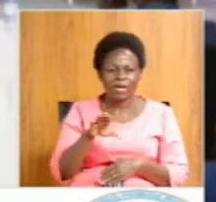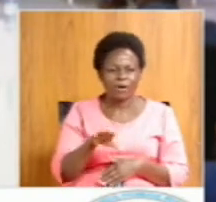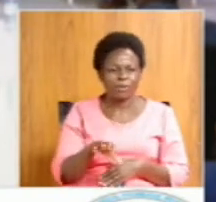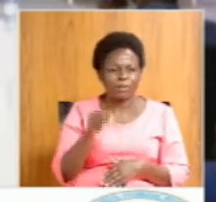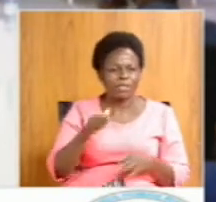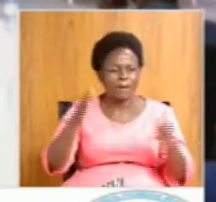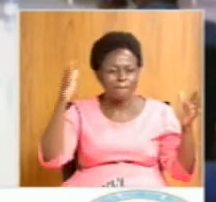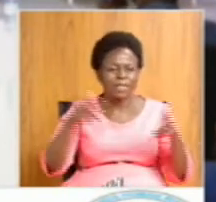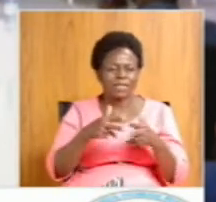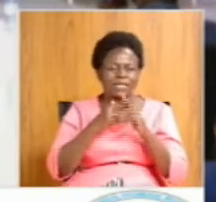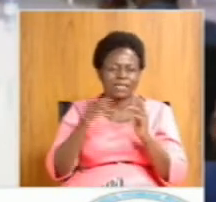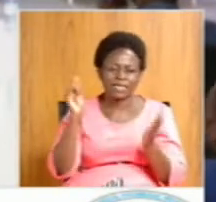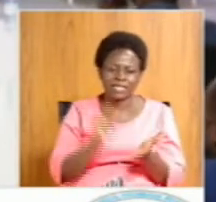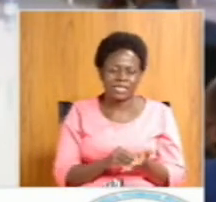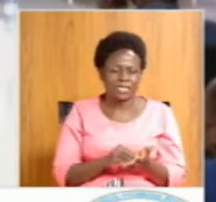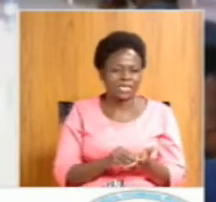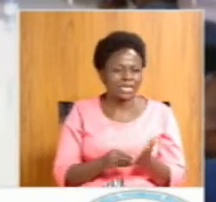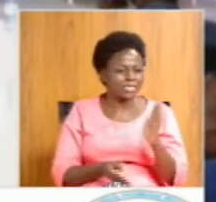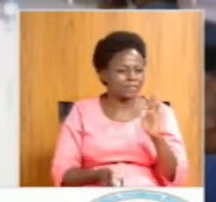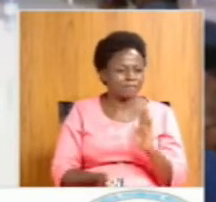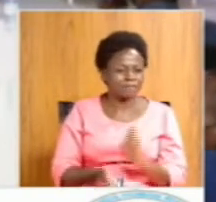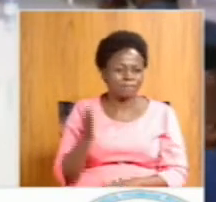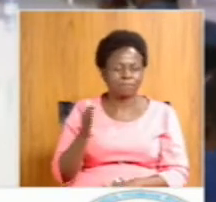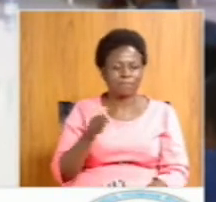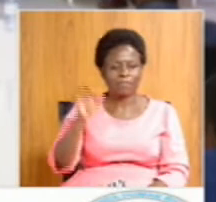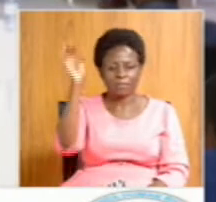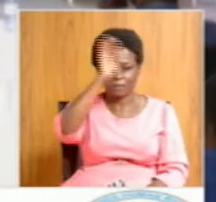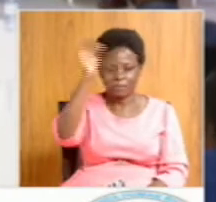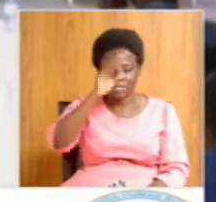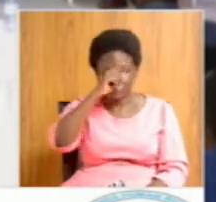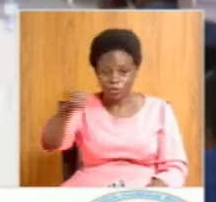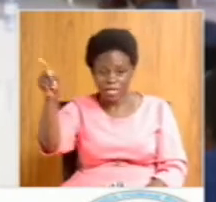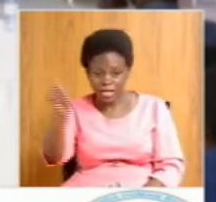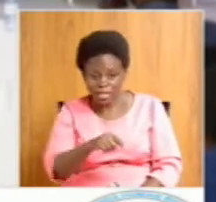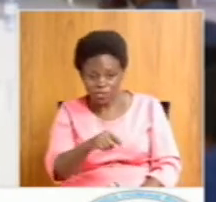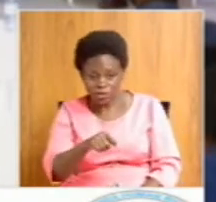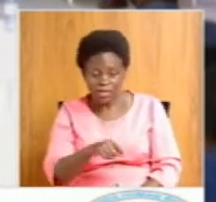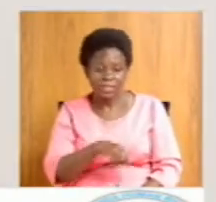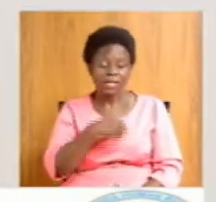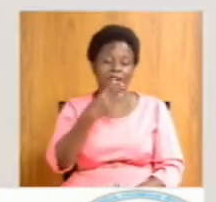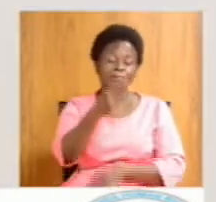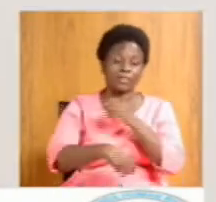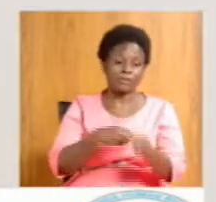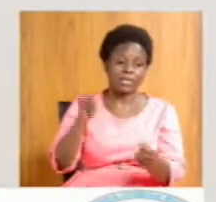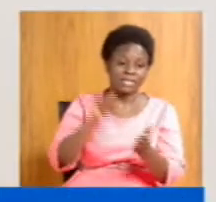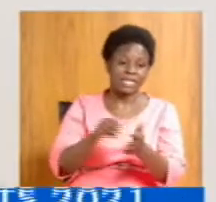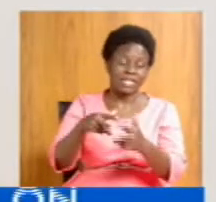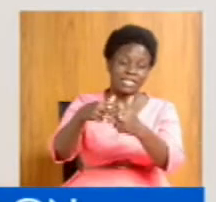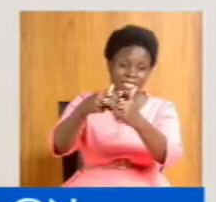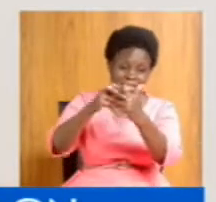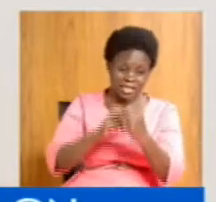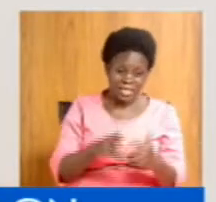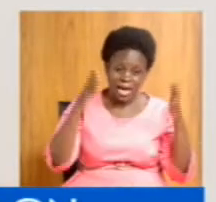a huge debt once again at a supersonic speed so I wonder if we can cancel it and then after two three years we again accumulate